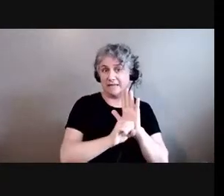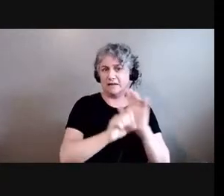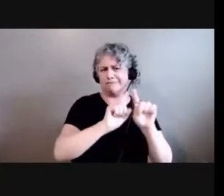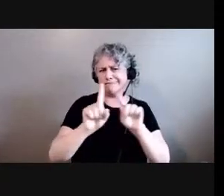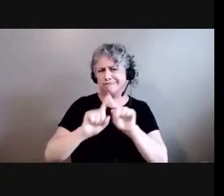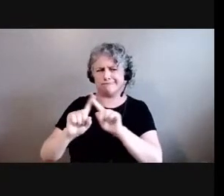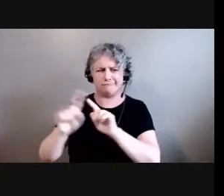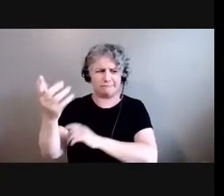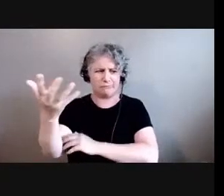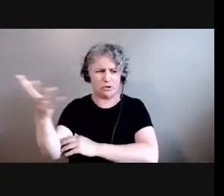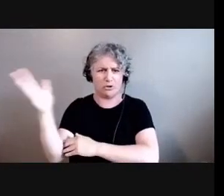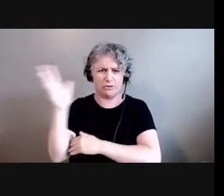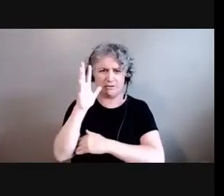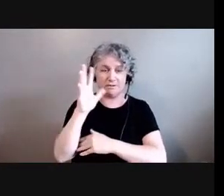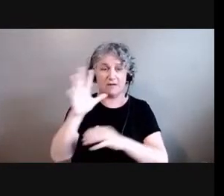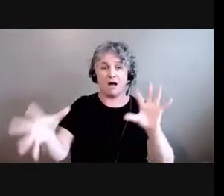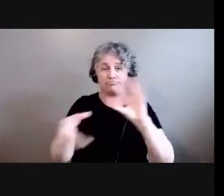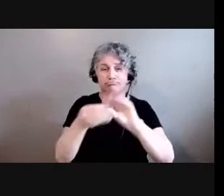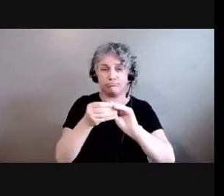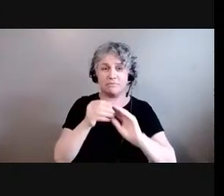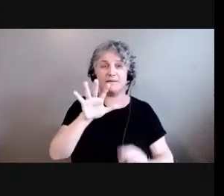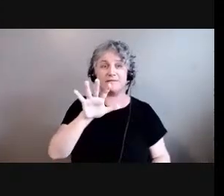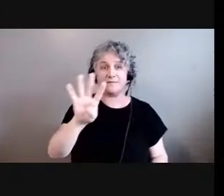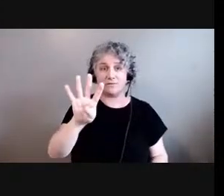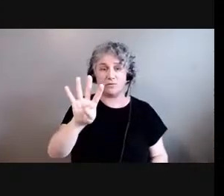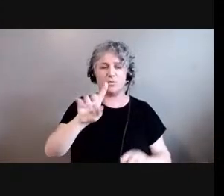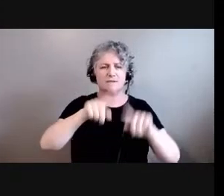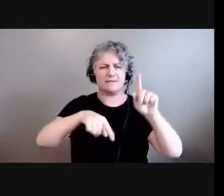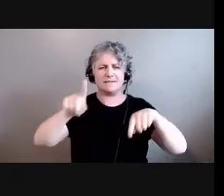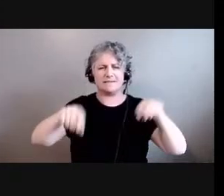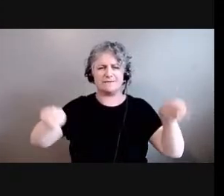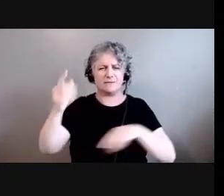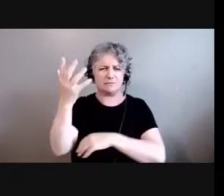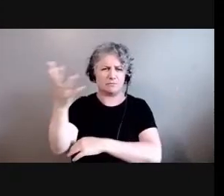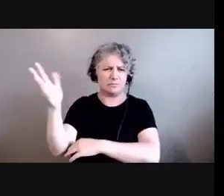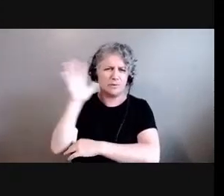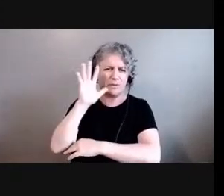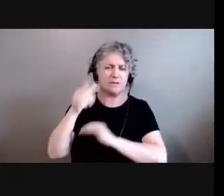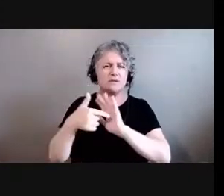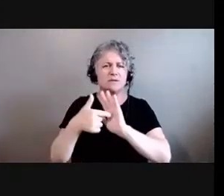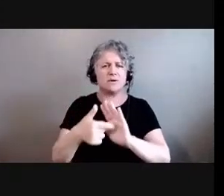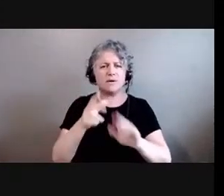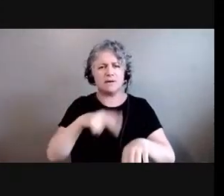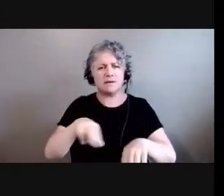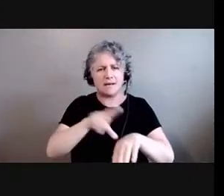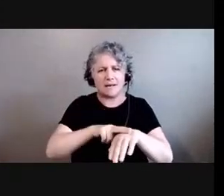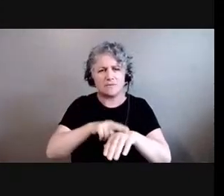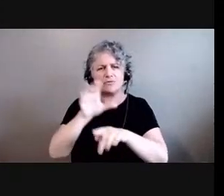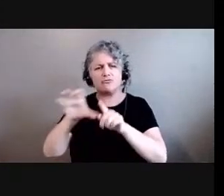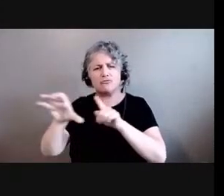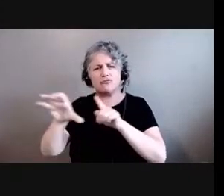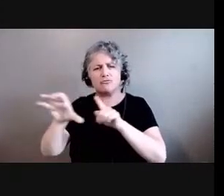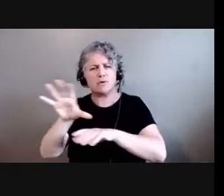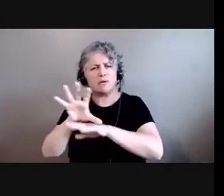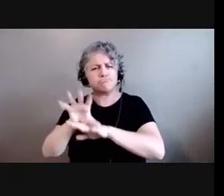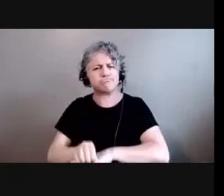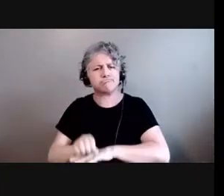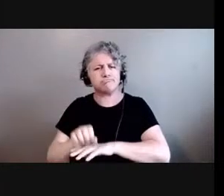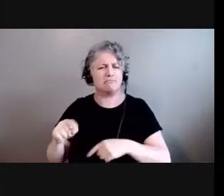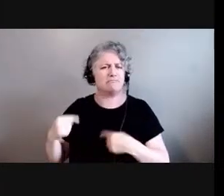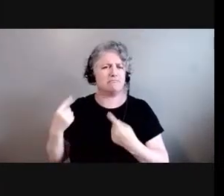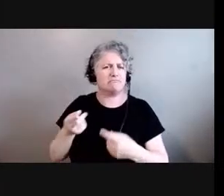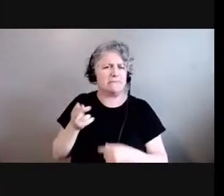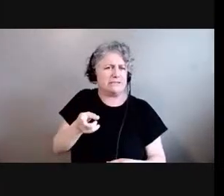is 54 different parks that reflect the natural and cultural heritage of Montana. We have